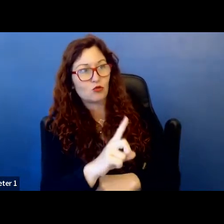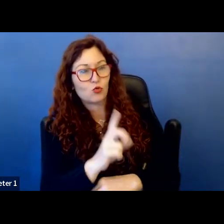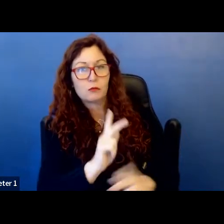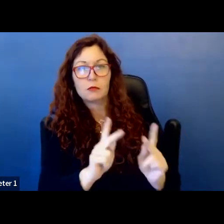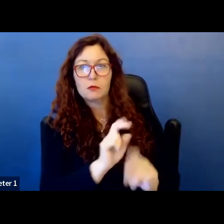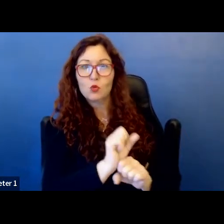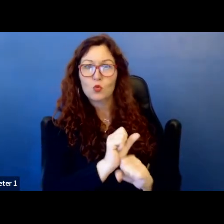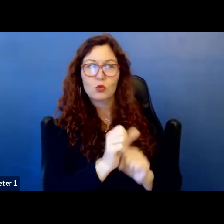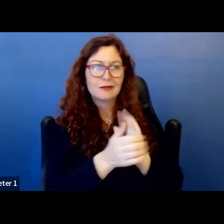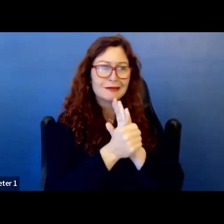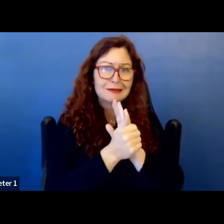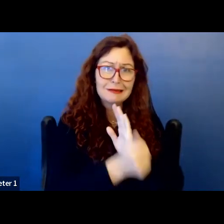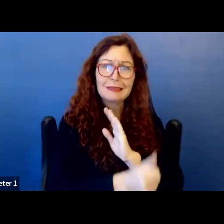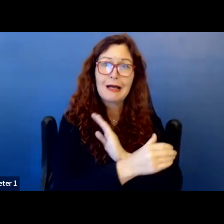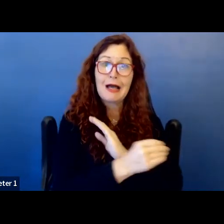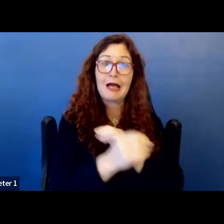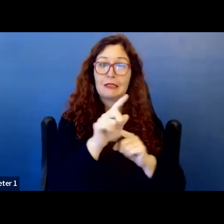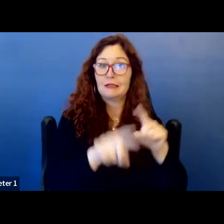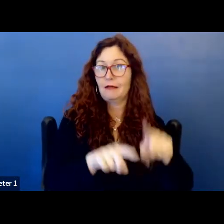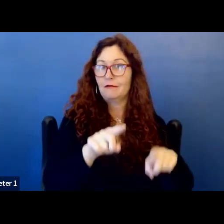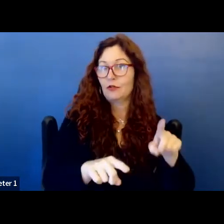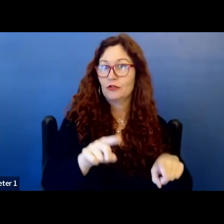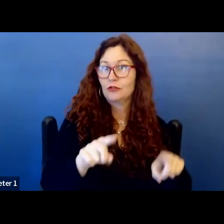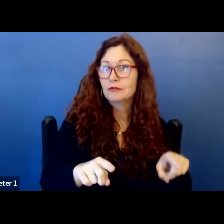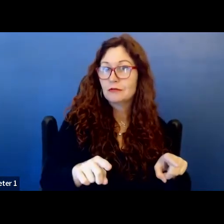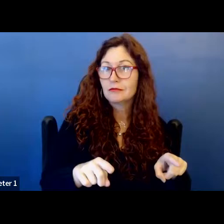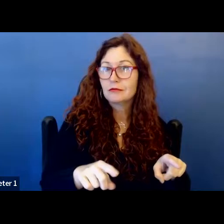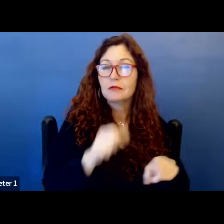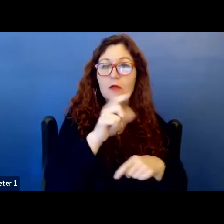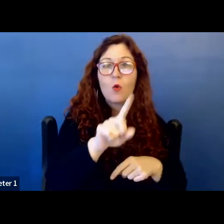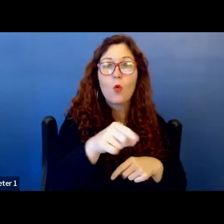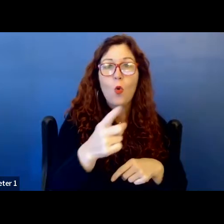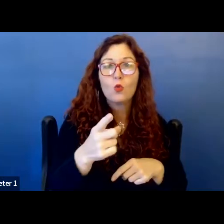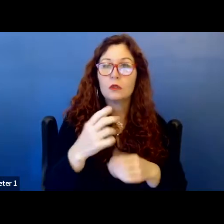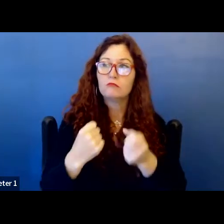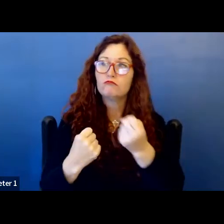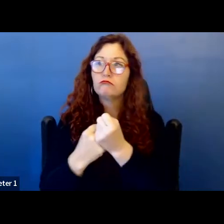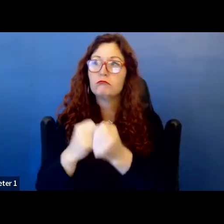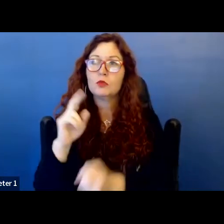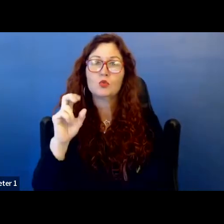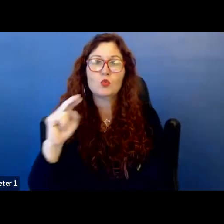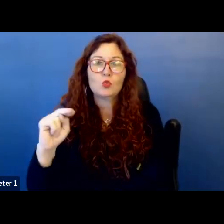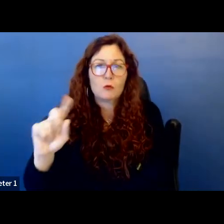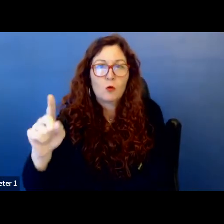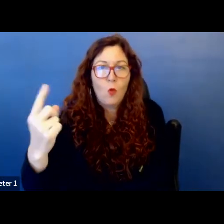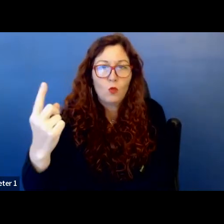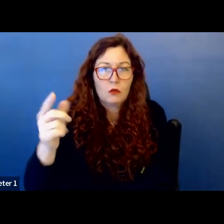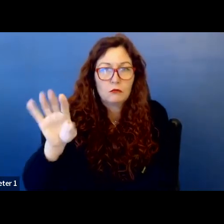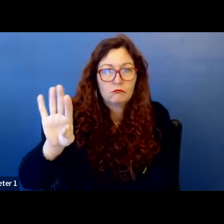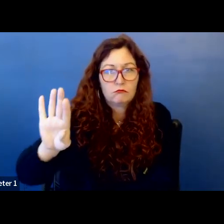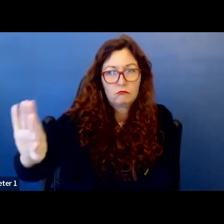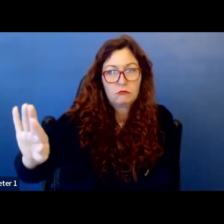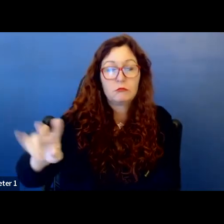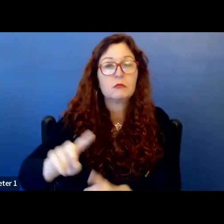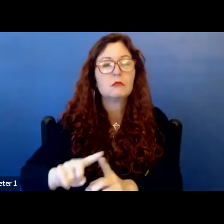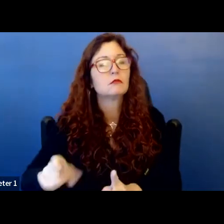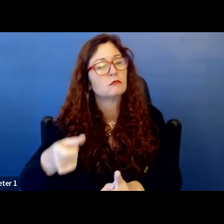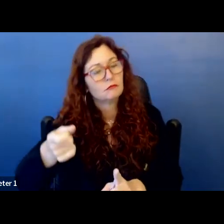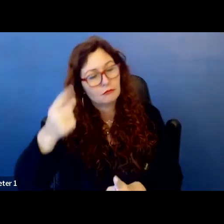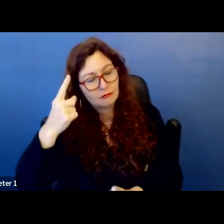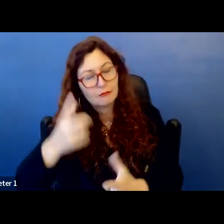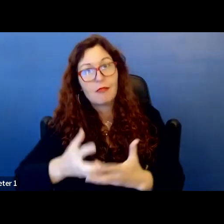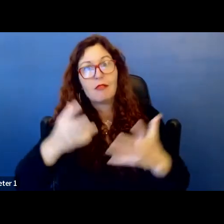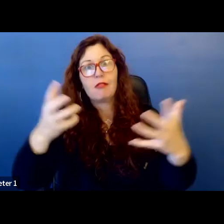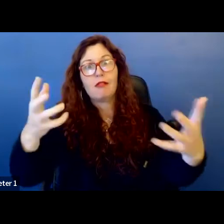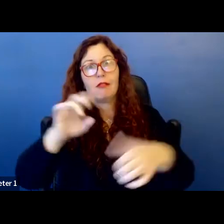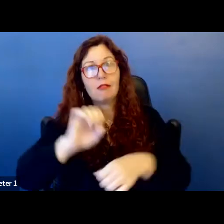sites and not just in states that are known to be quote union friendly we understand there is still more work to be done by all stakeholders in the construction